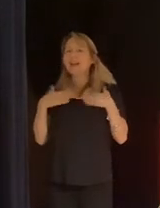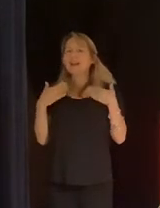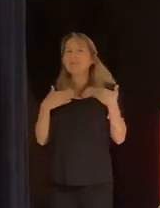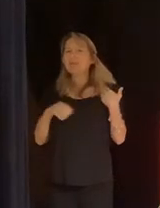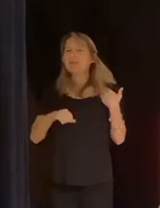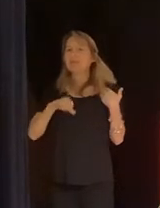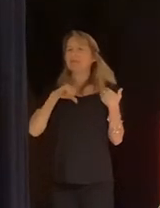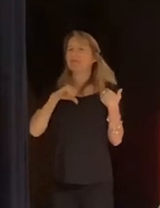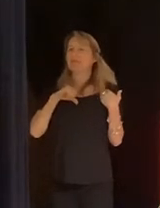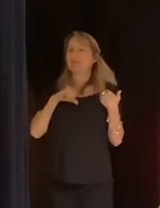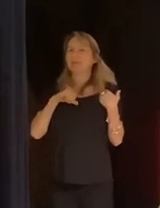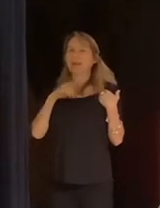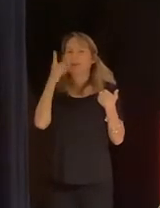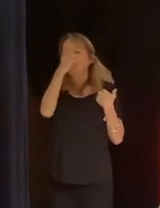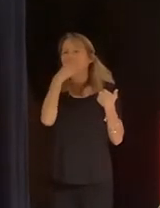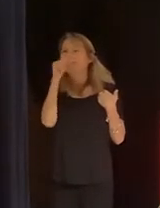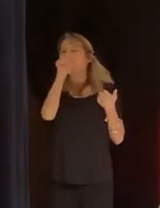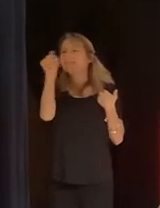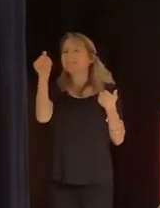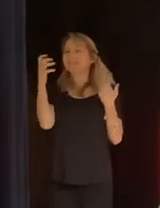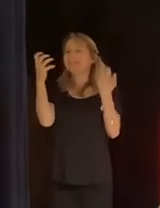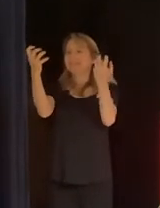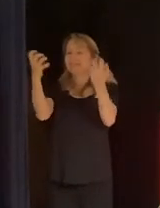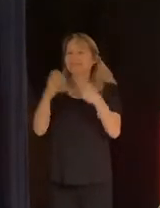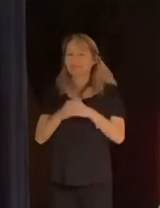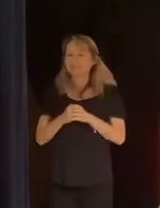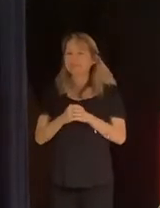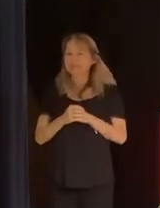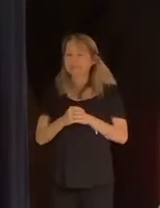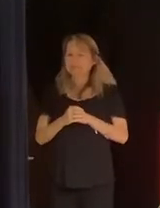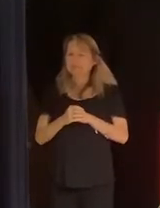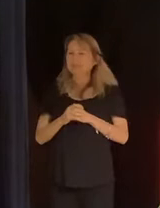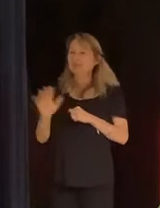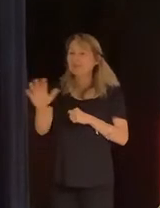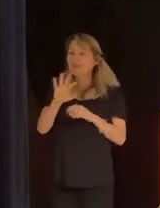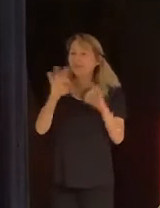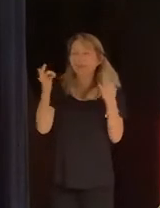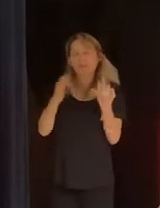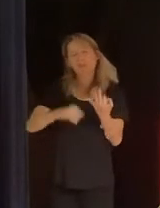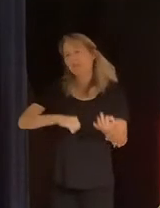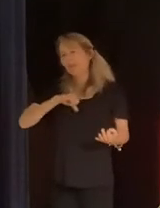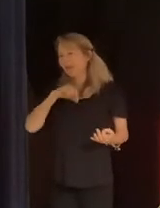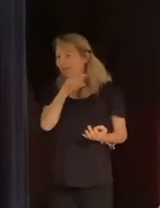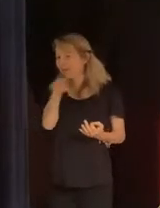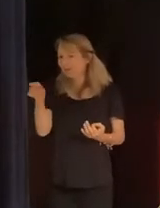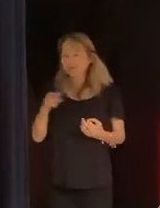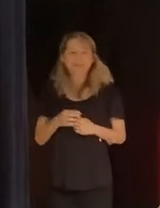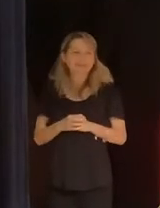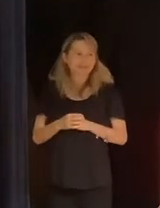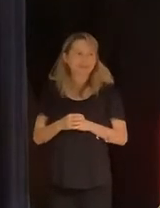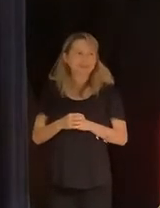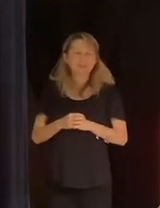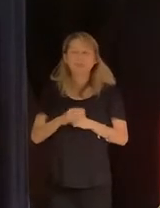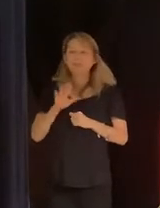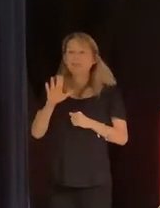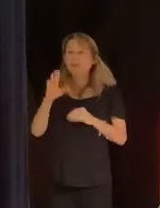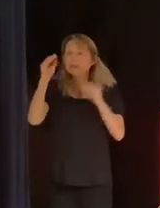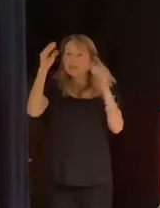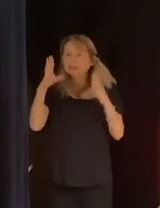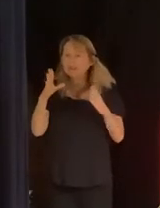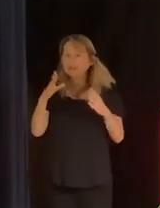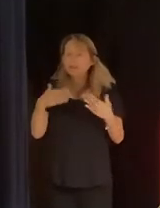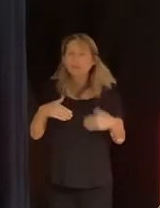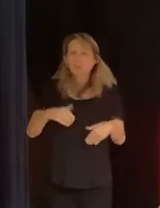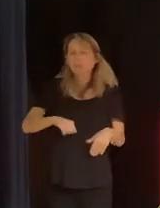proud faces in the audience. Your families are very proud of you. Your teachers are proud of